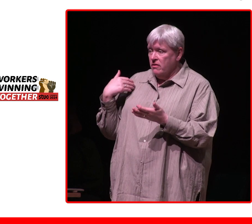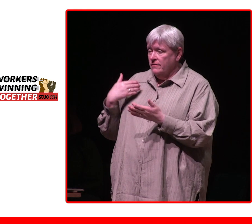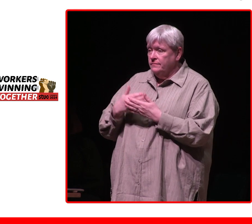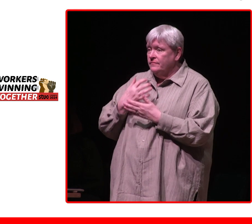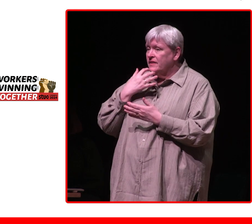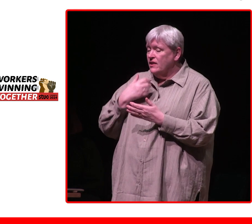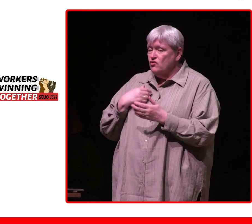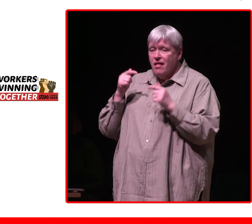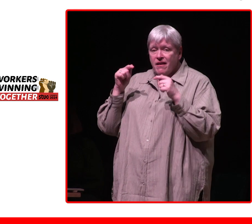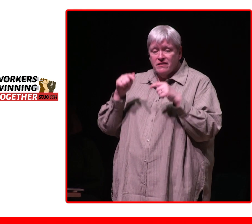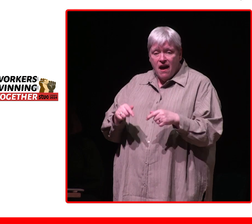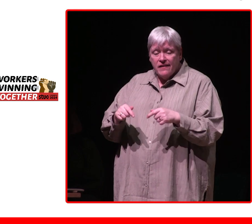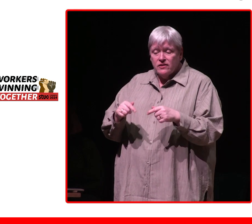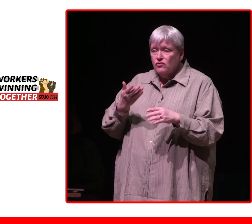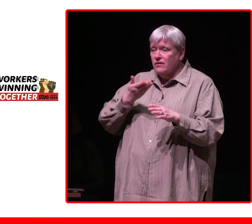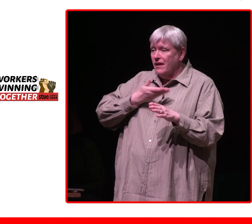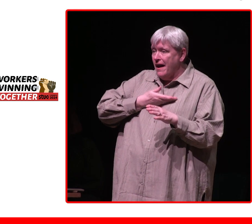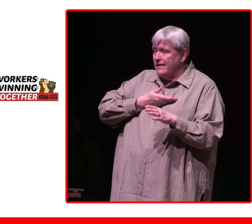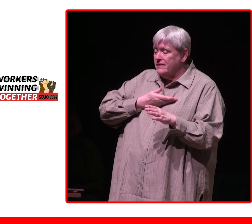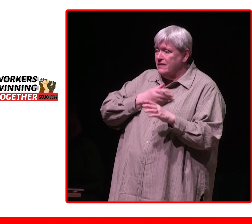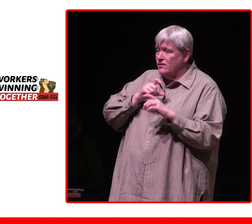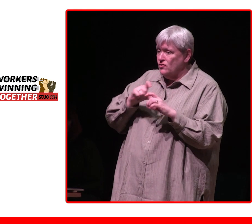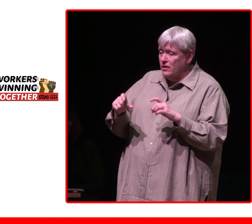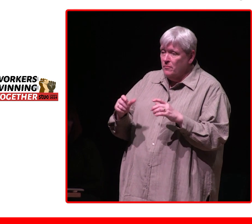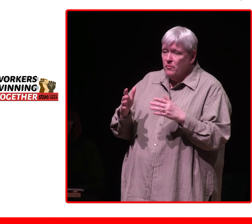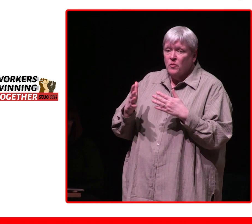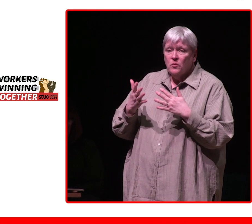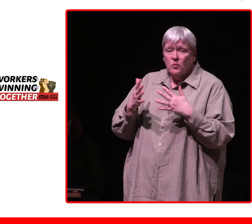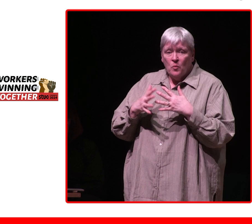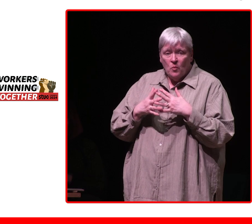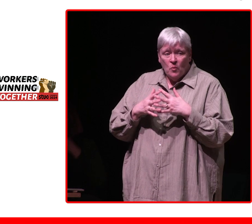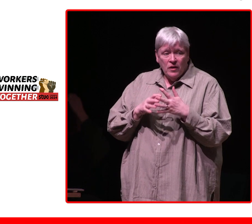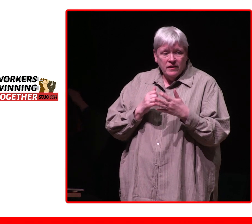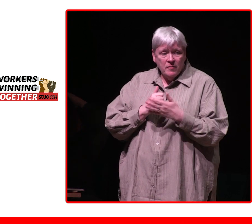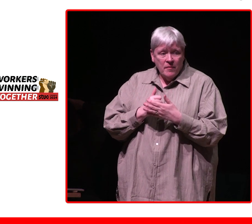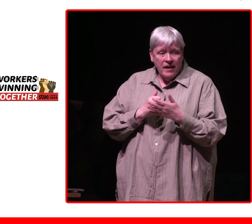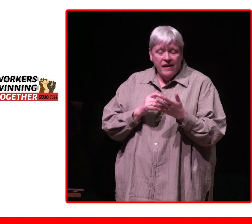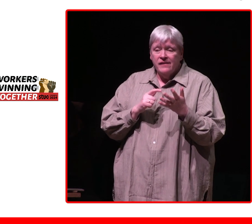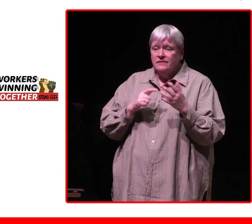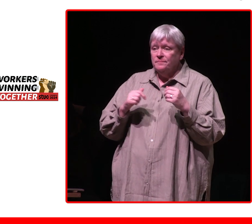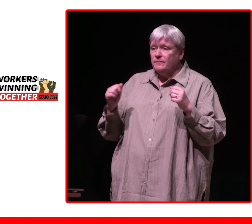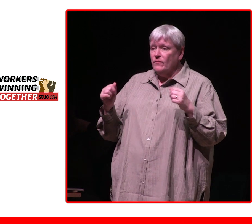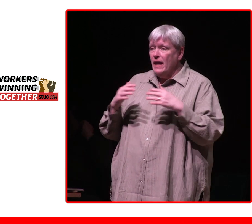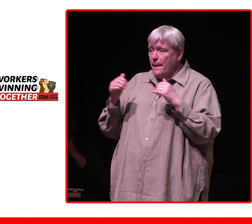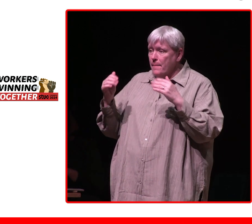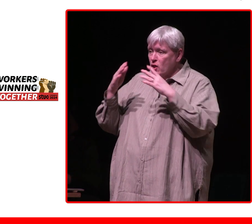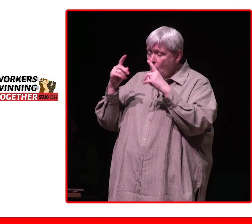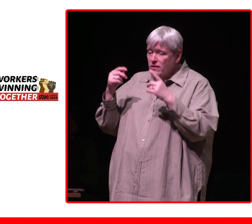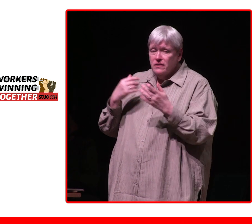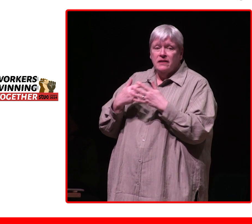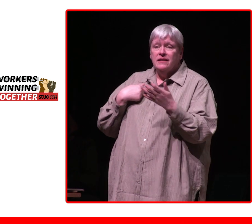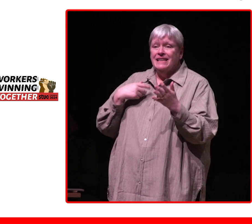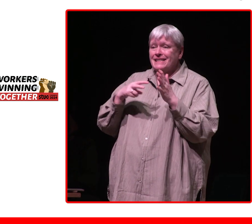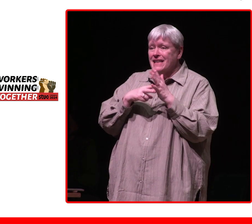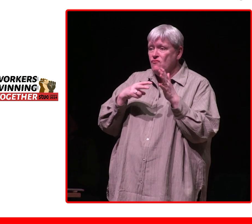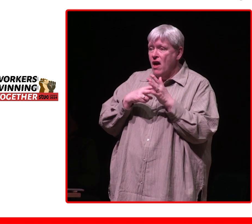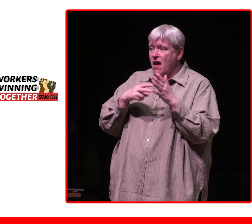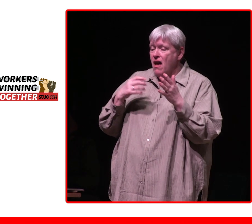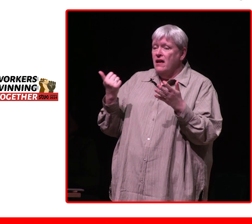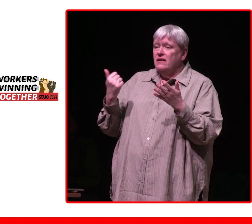Israel's attacks on the Gaza Strip, on the West Bank, on Lebanon and in Syria and Iraq risk regional